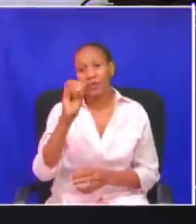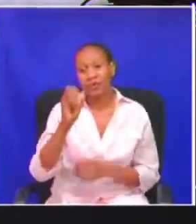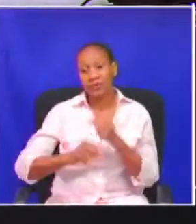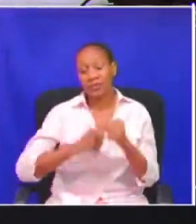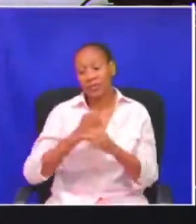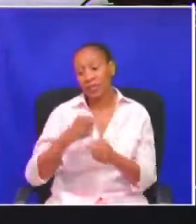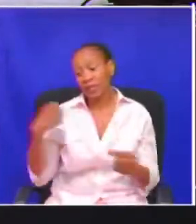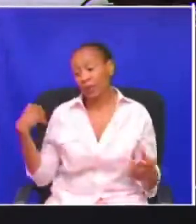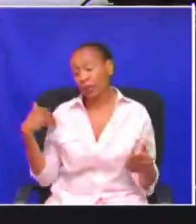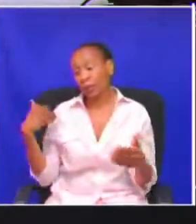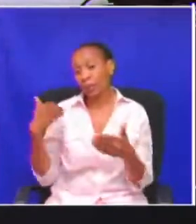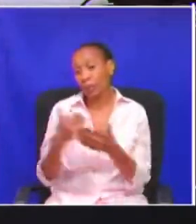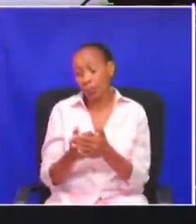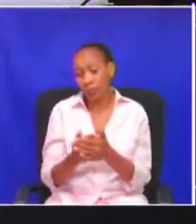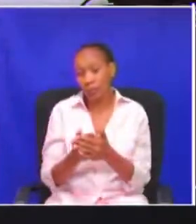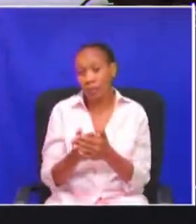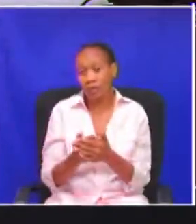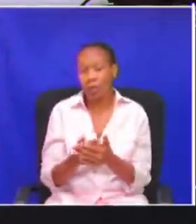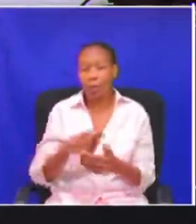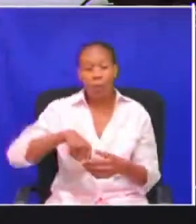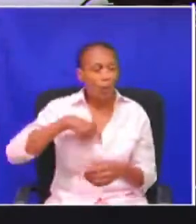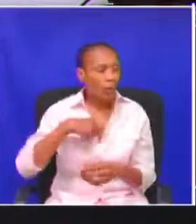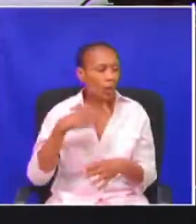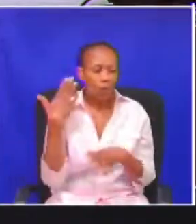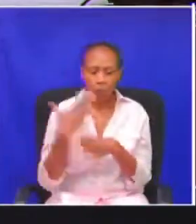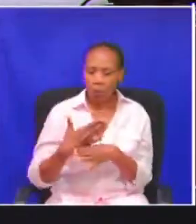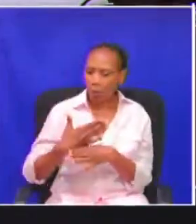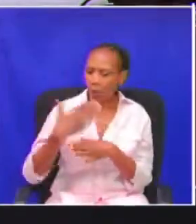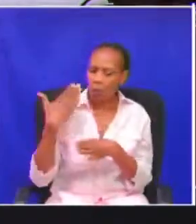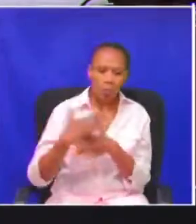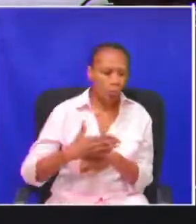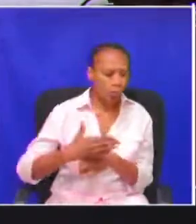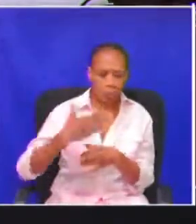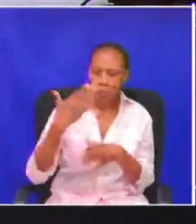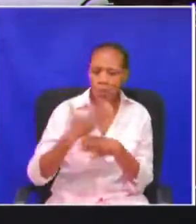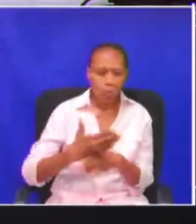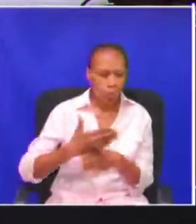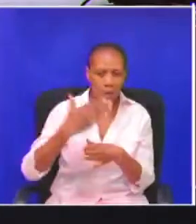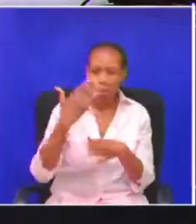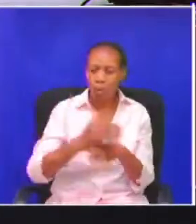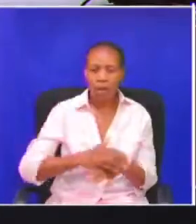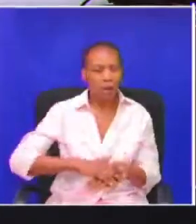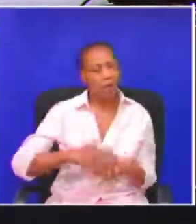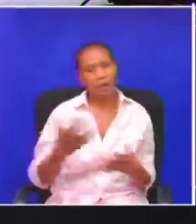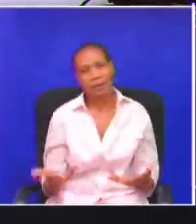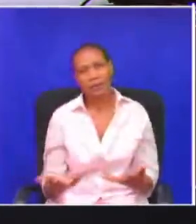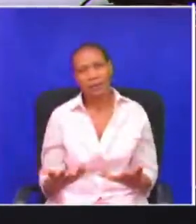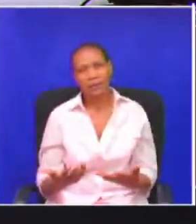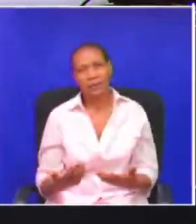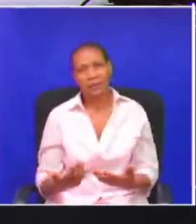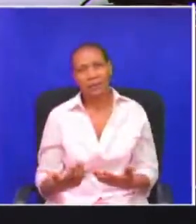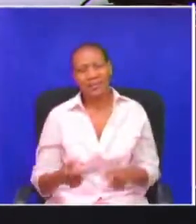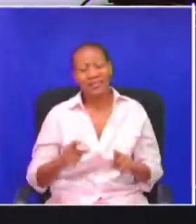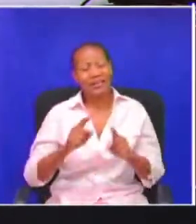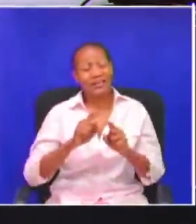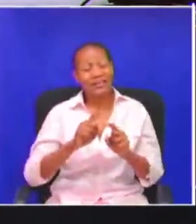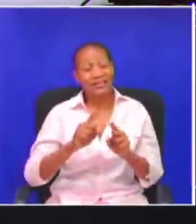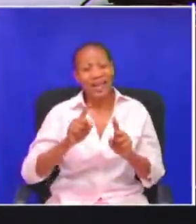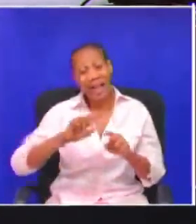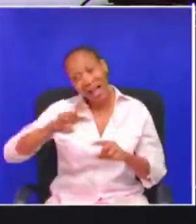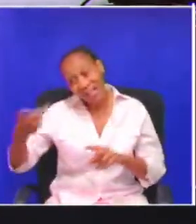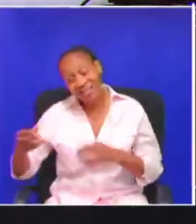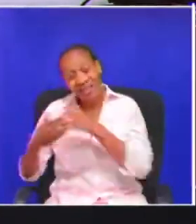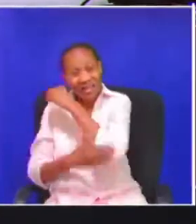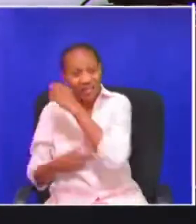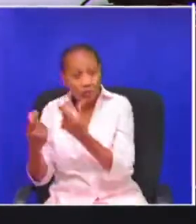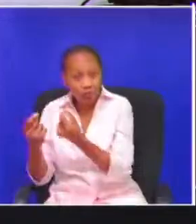slightly more, we have done a great deal, much more, I would say, than many other countries have.